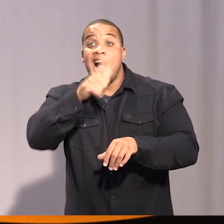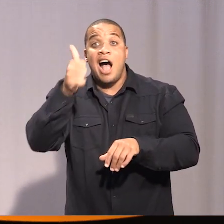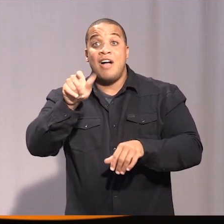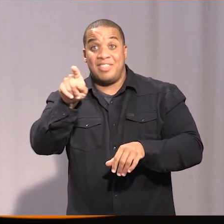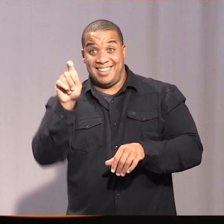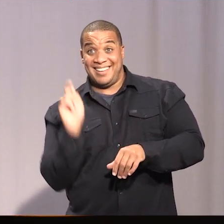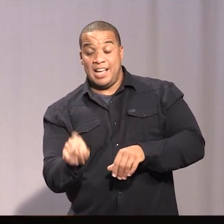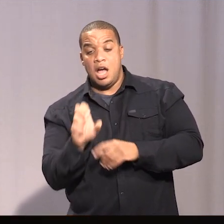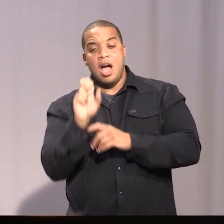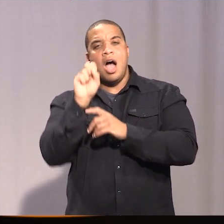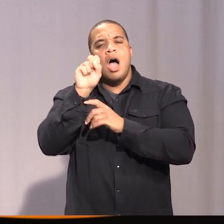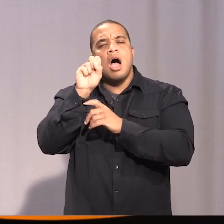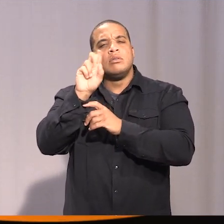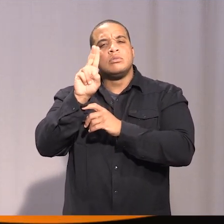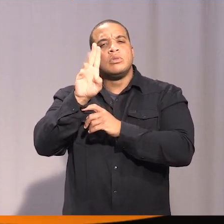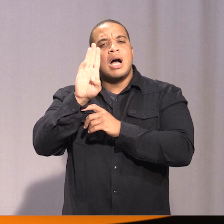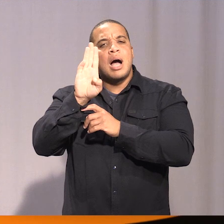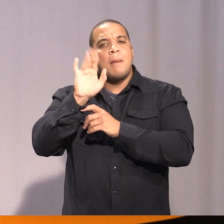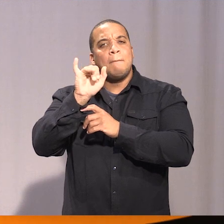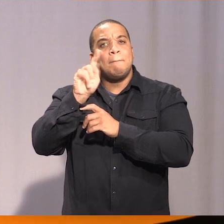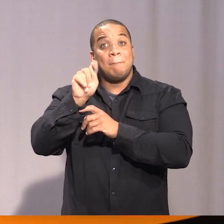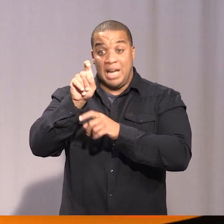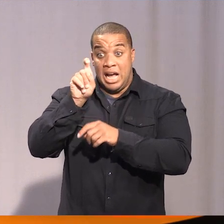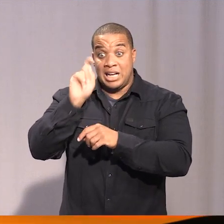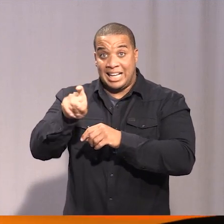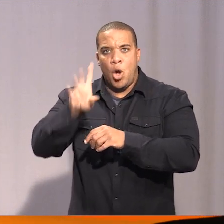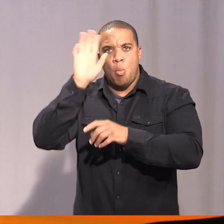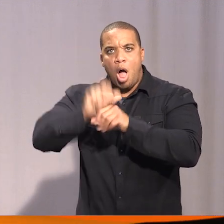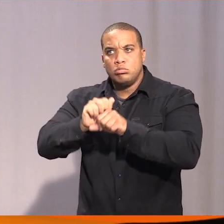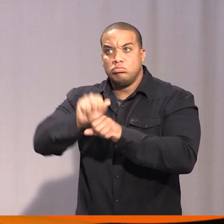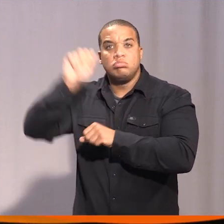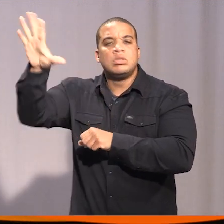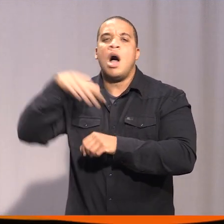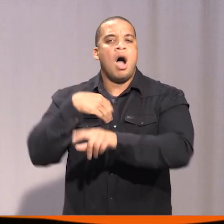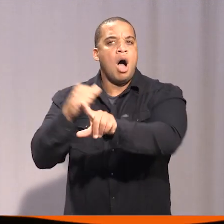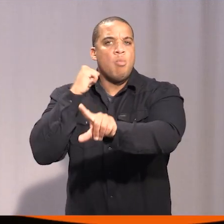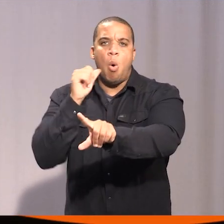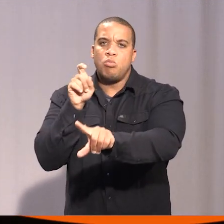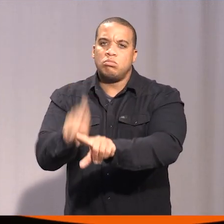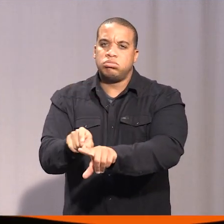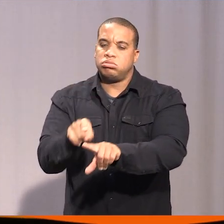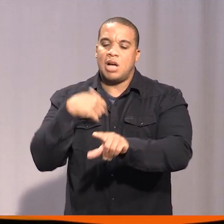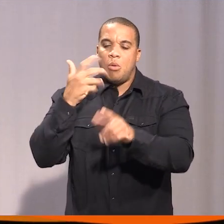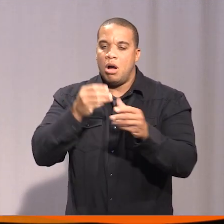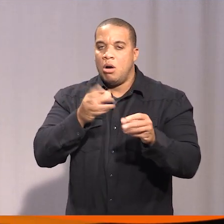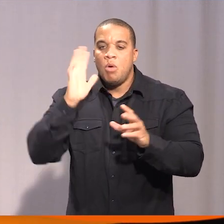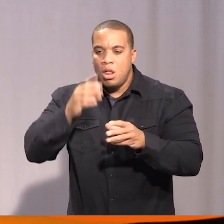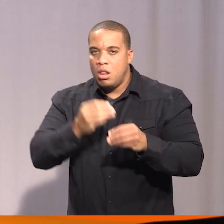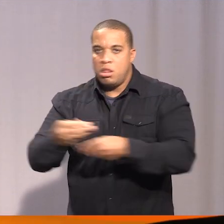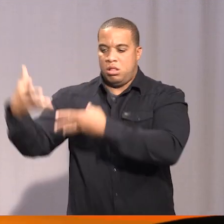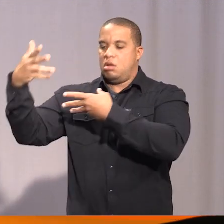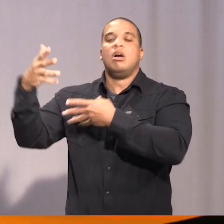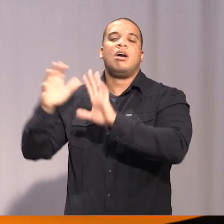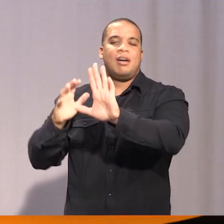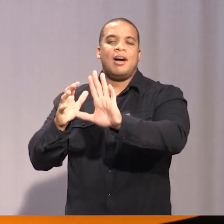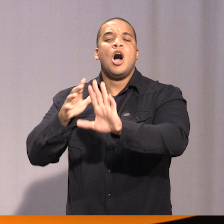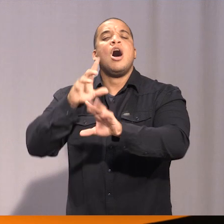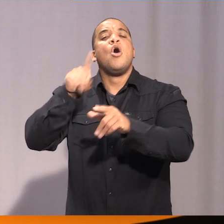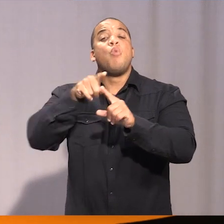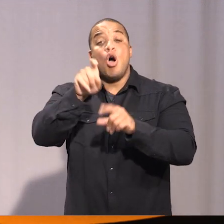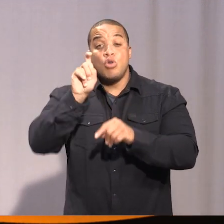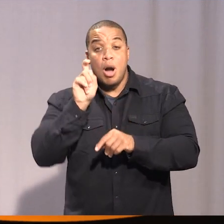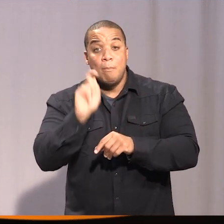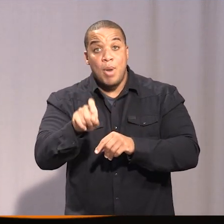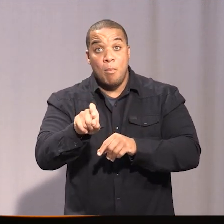that lovely submit button. I will not be hitting the submit button, so it does not add to our queue. But once you hit submit, you will see a